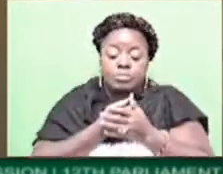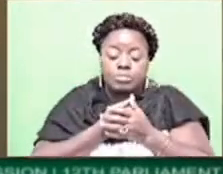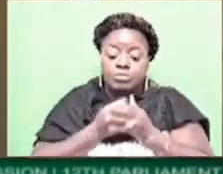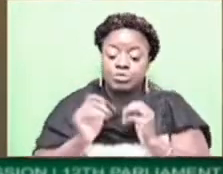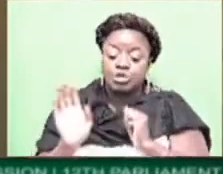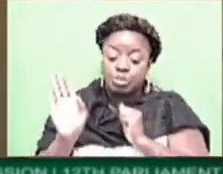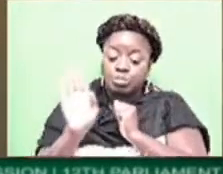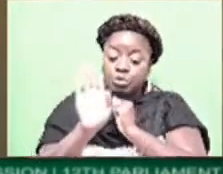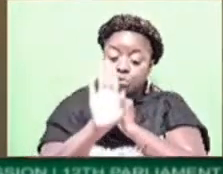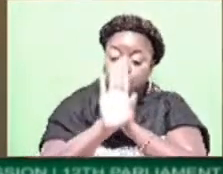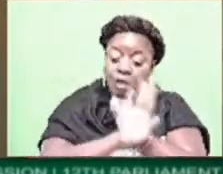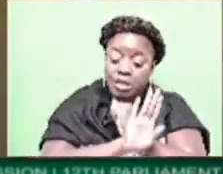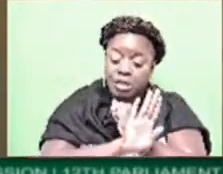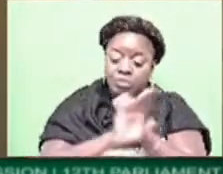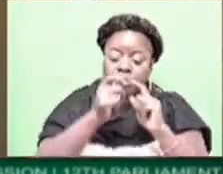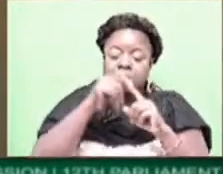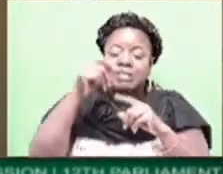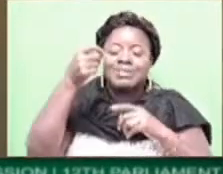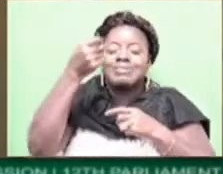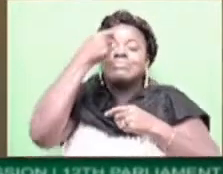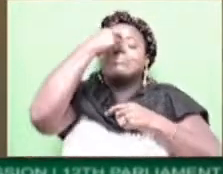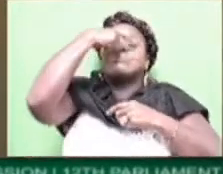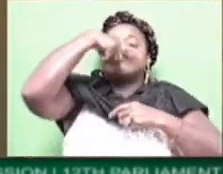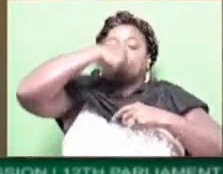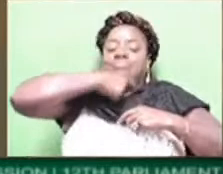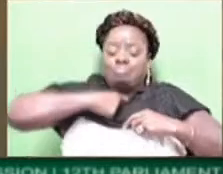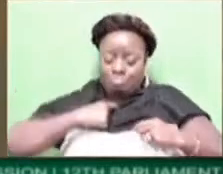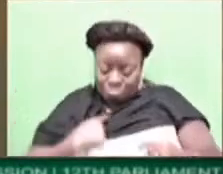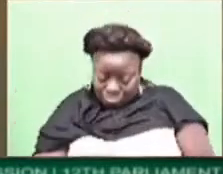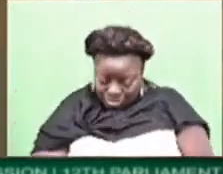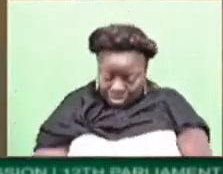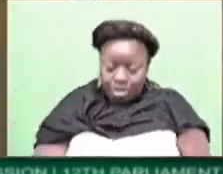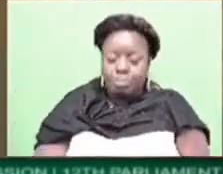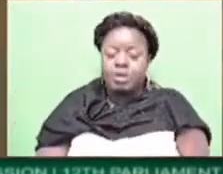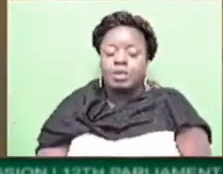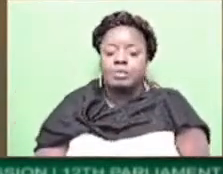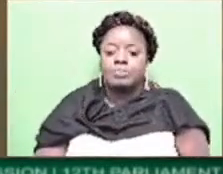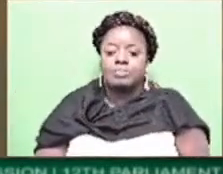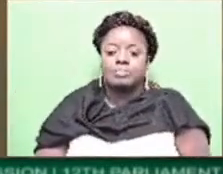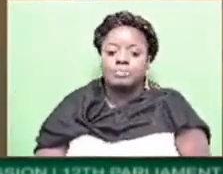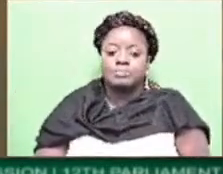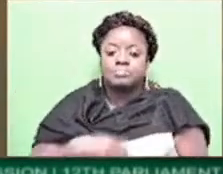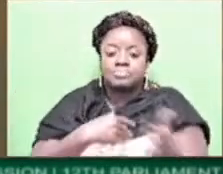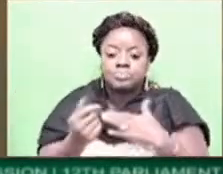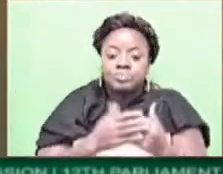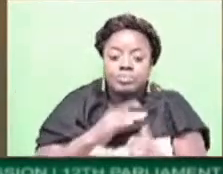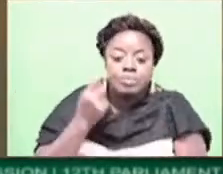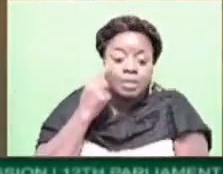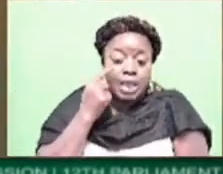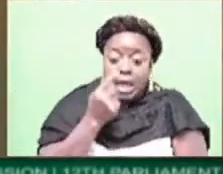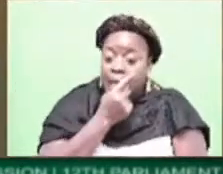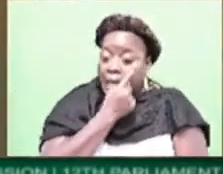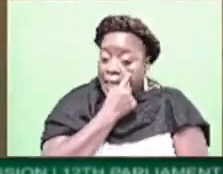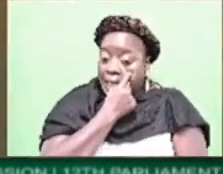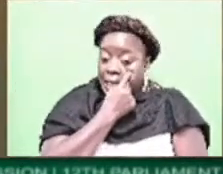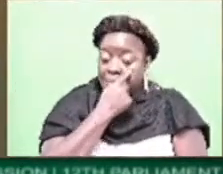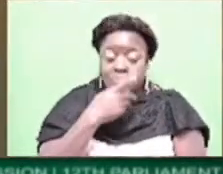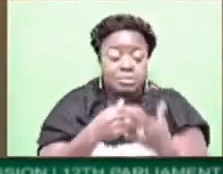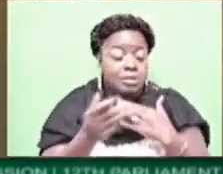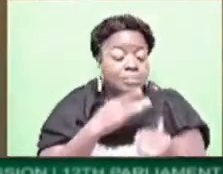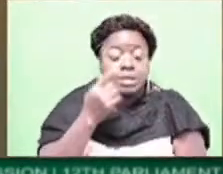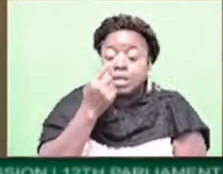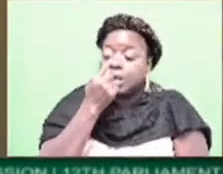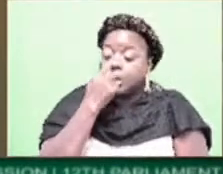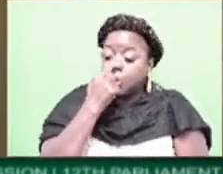droplets from getting into your body orifices, whether it's your eyes, whether it's your nose, whether